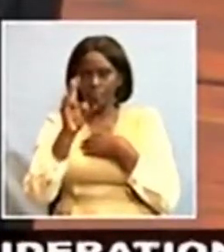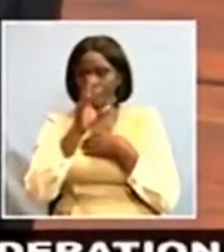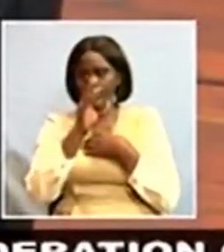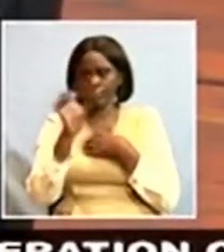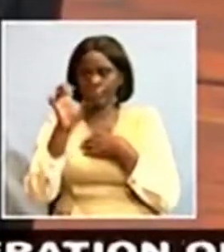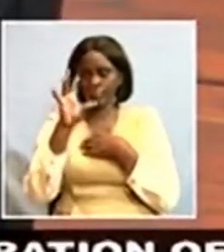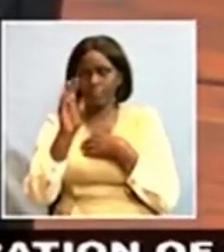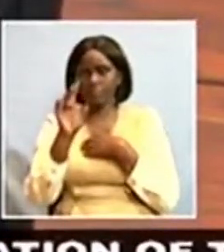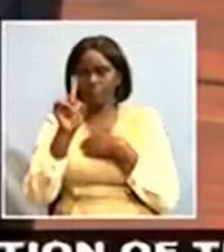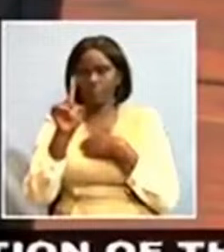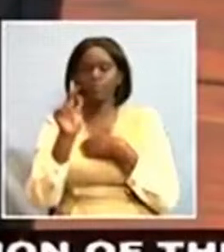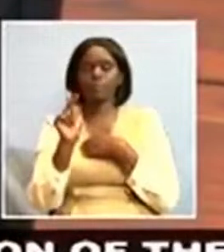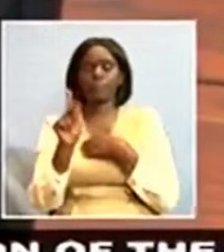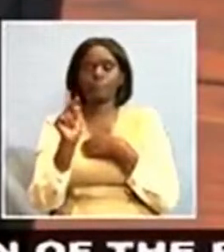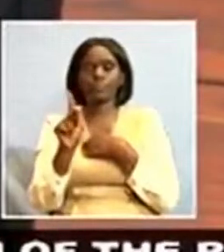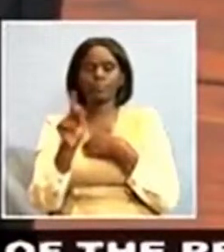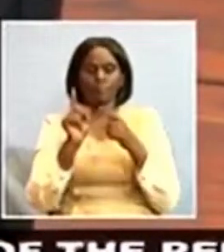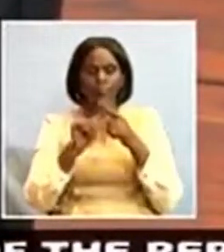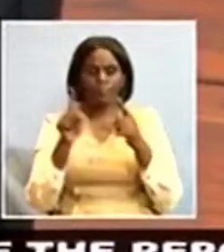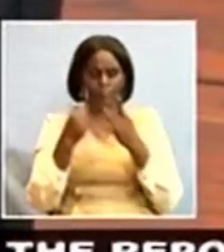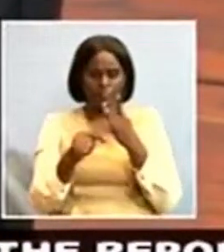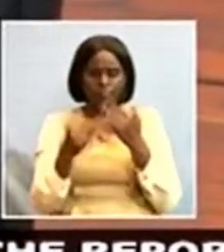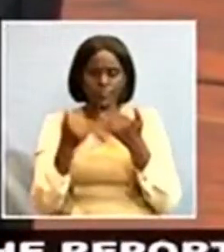507,771 kwacha. However,